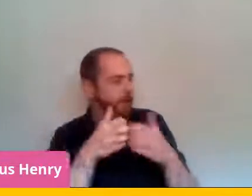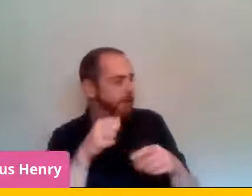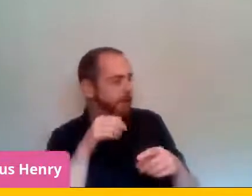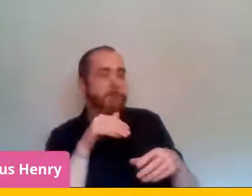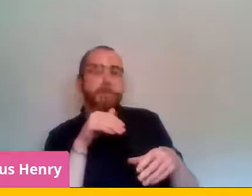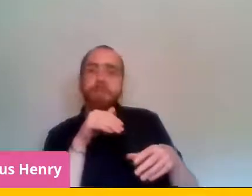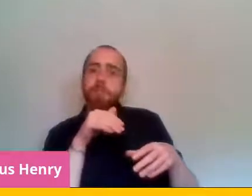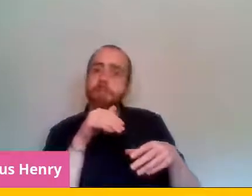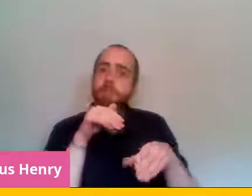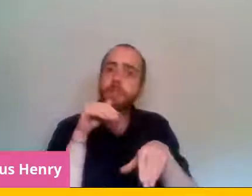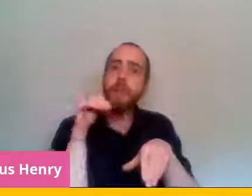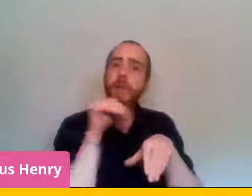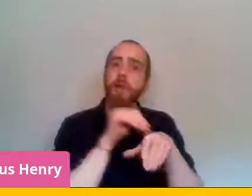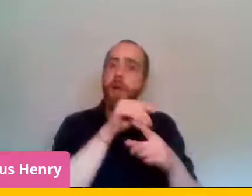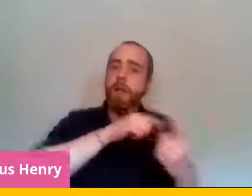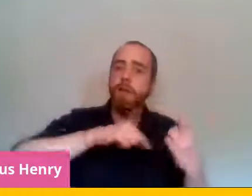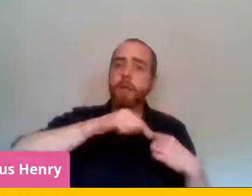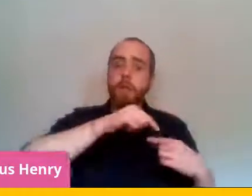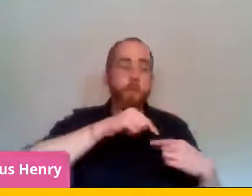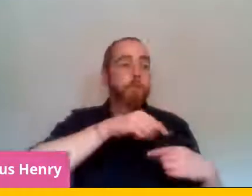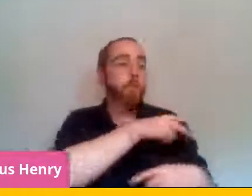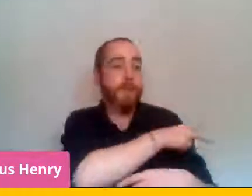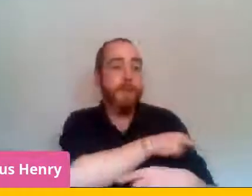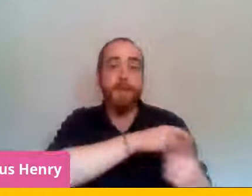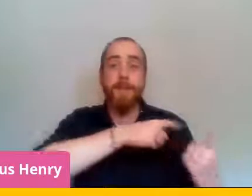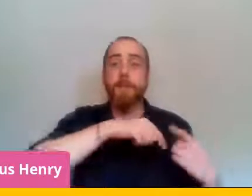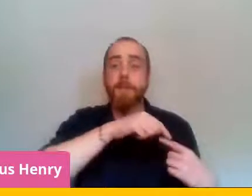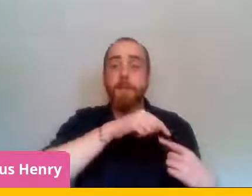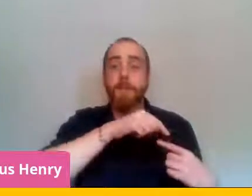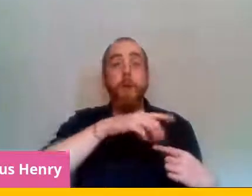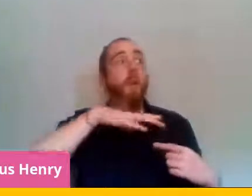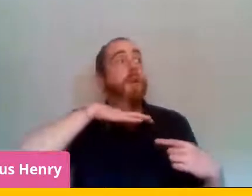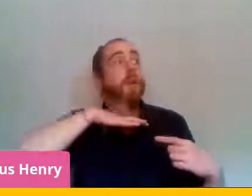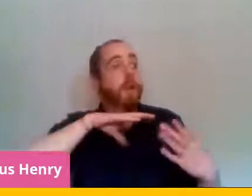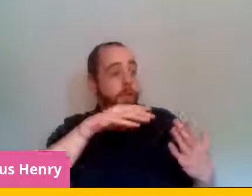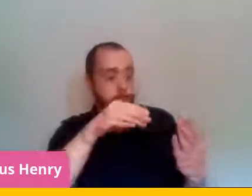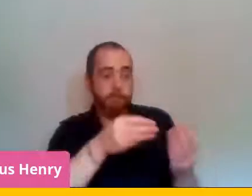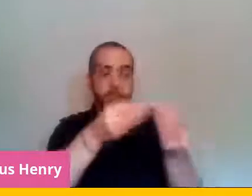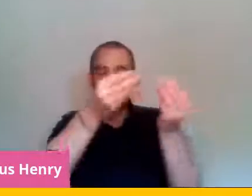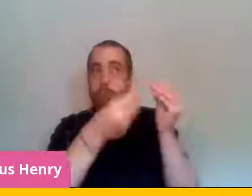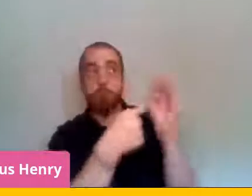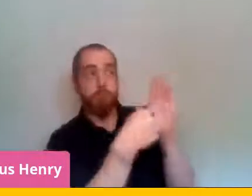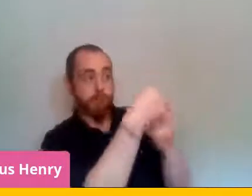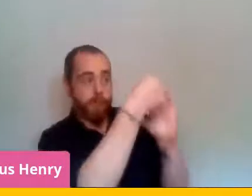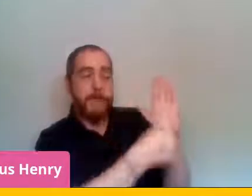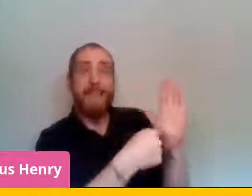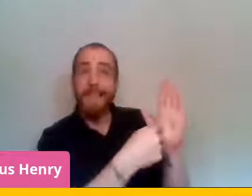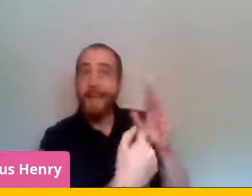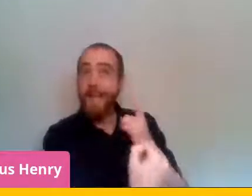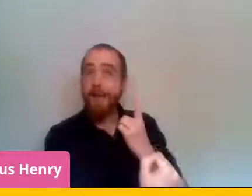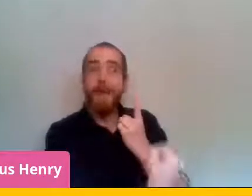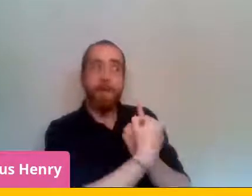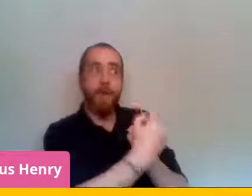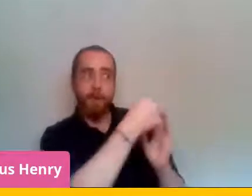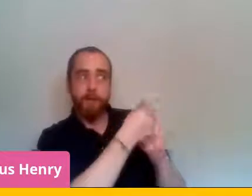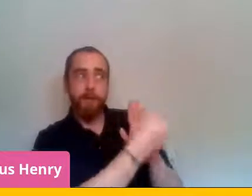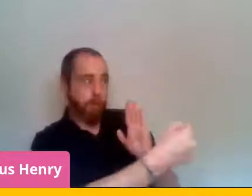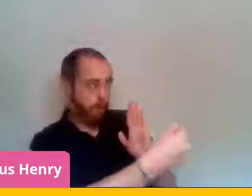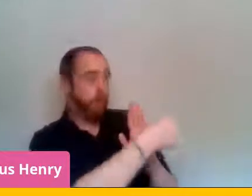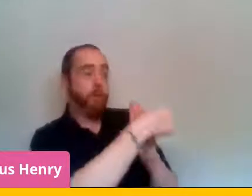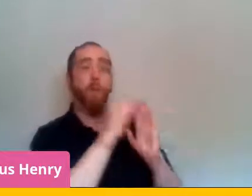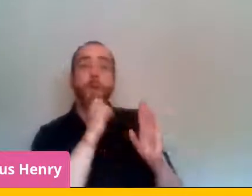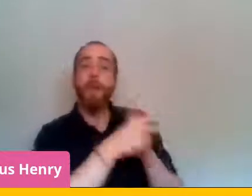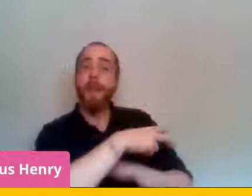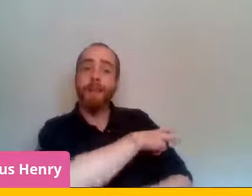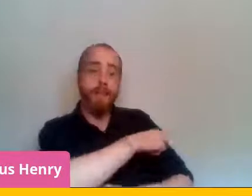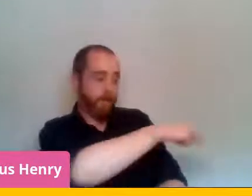targeted. And it's absolutely imperative that we use those to demand that proposals are withdrawn. And we also use them to the max